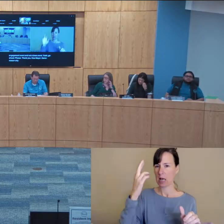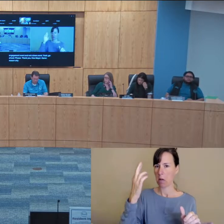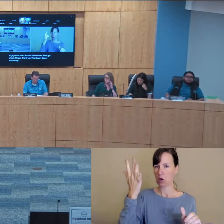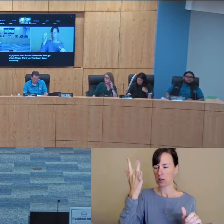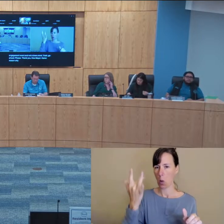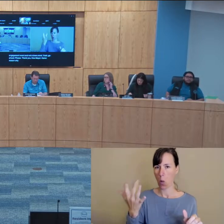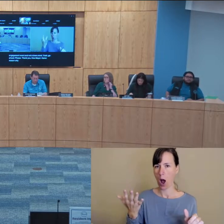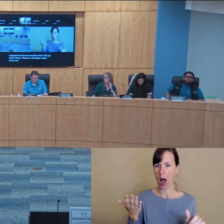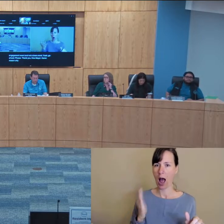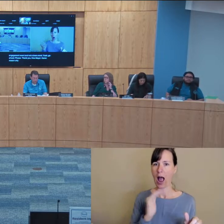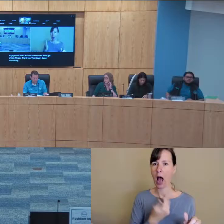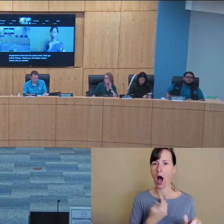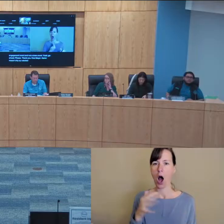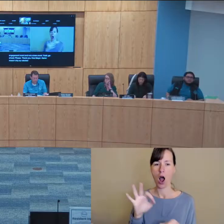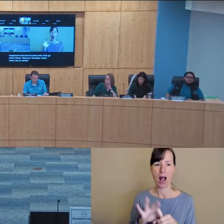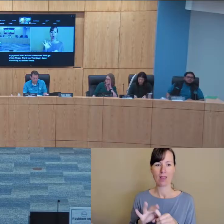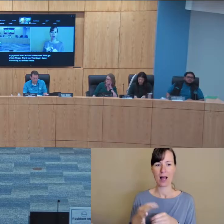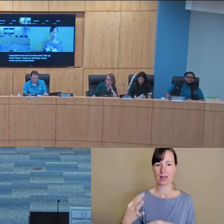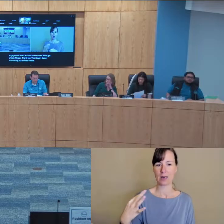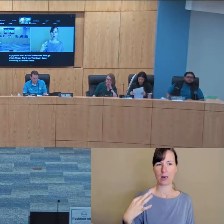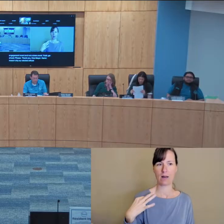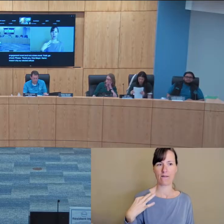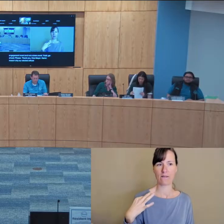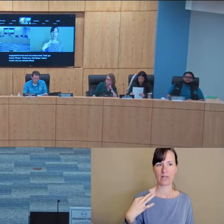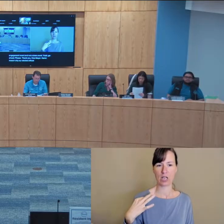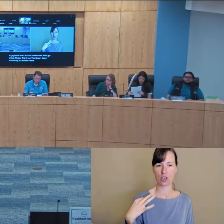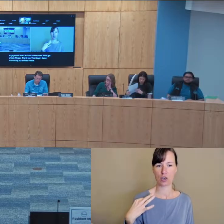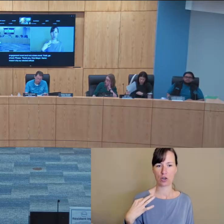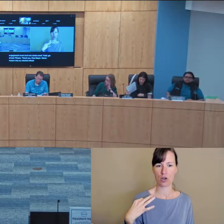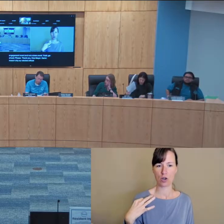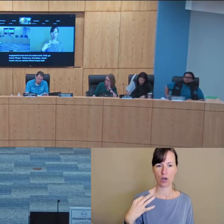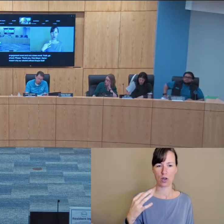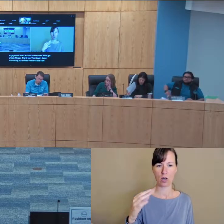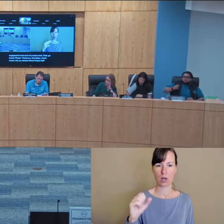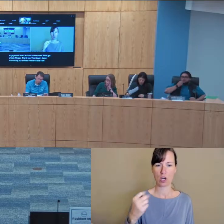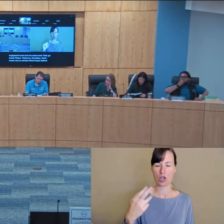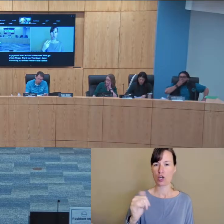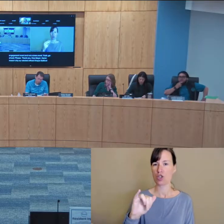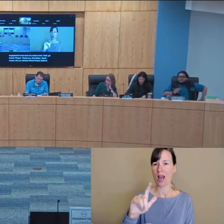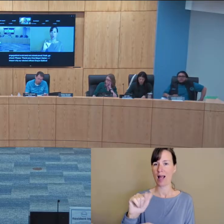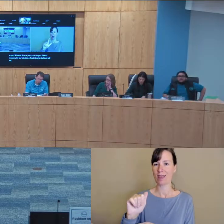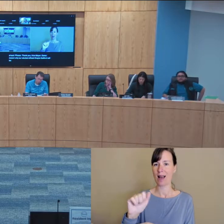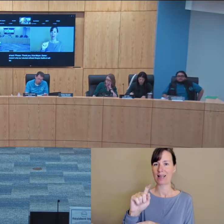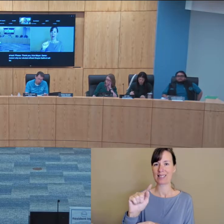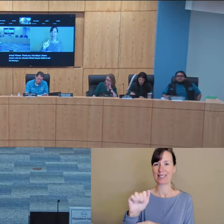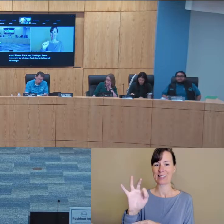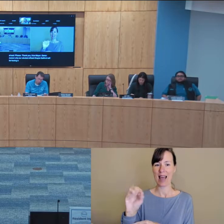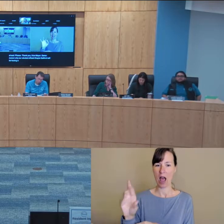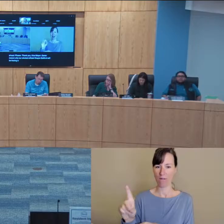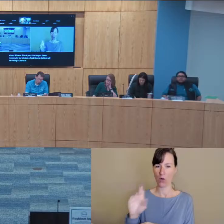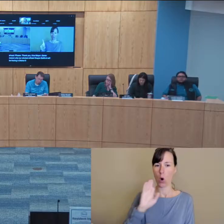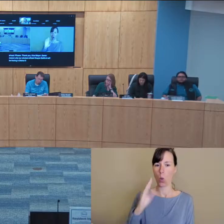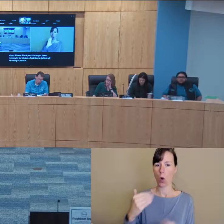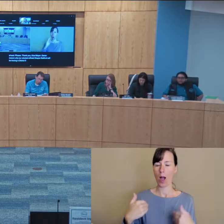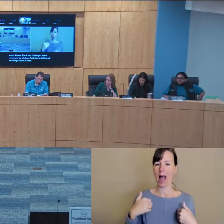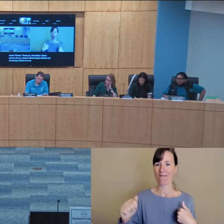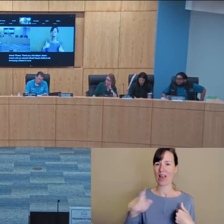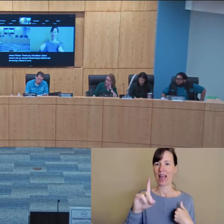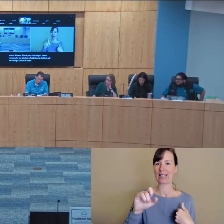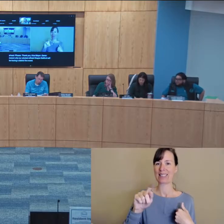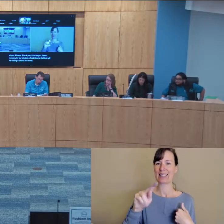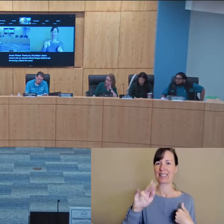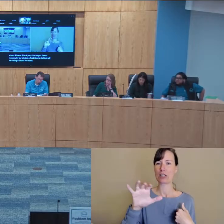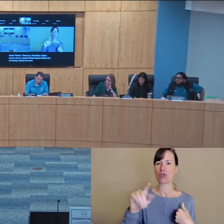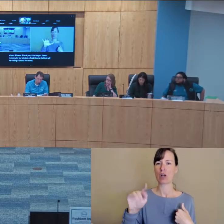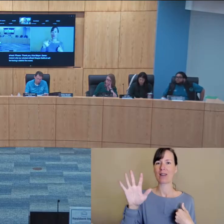our elected official, Shayla Stafford, will be having a District 5 event